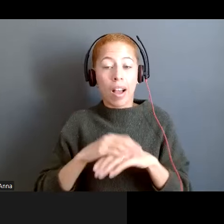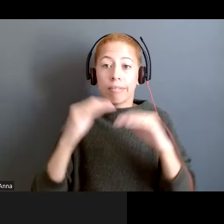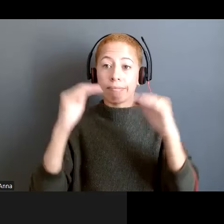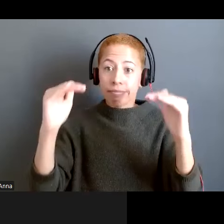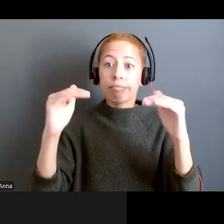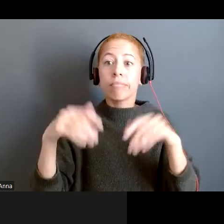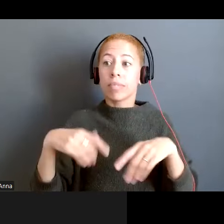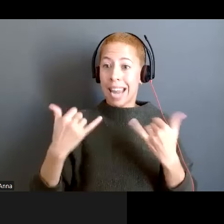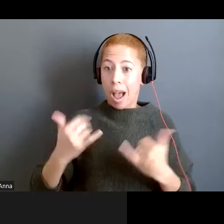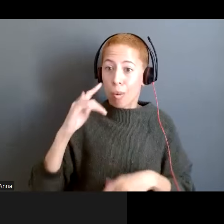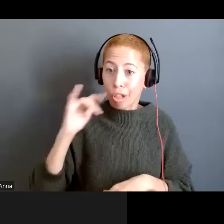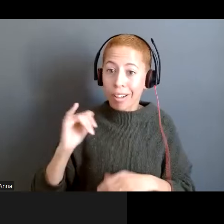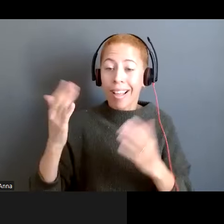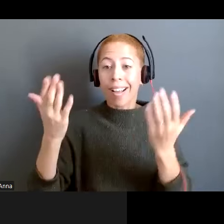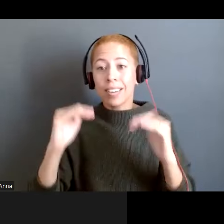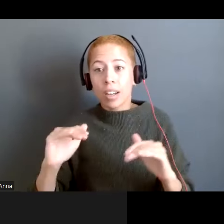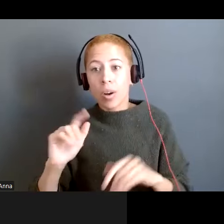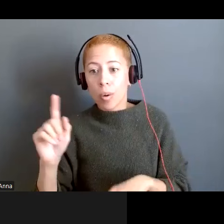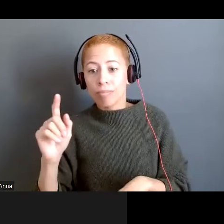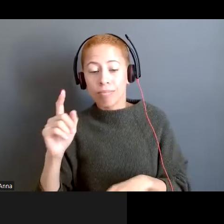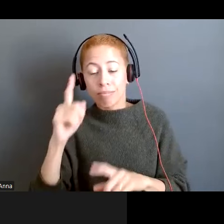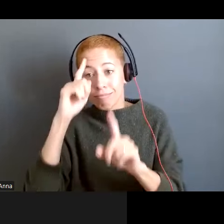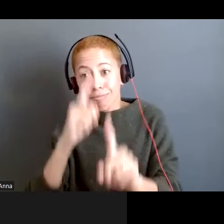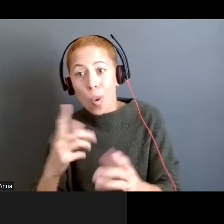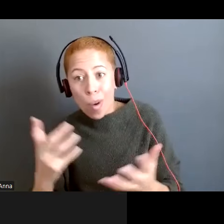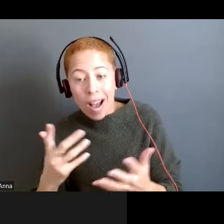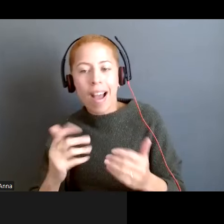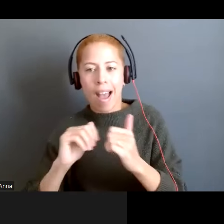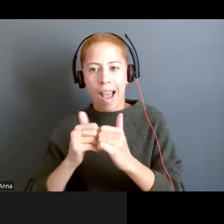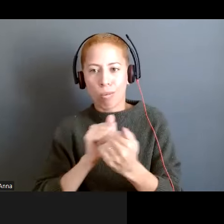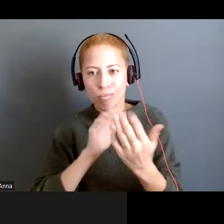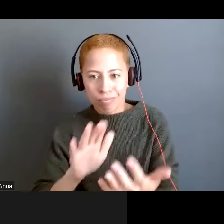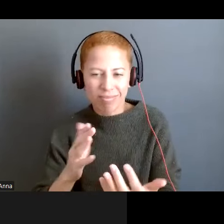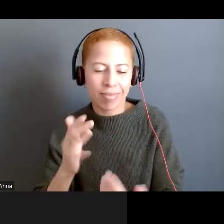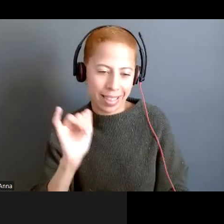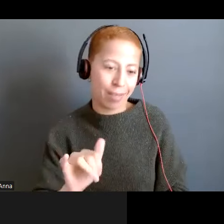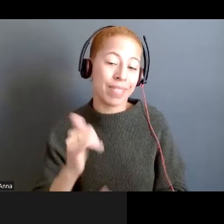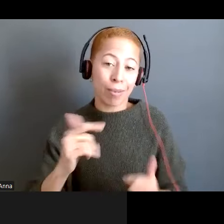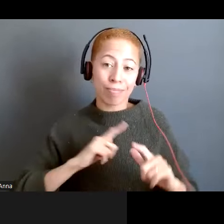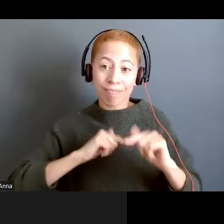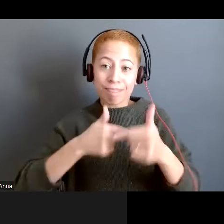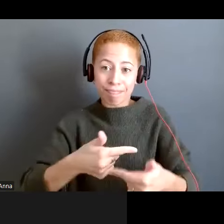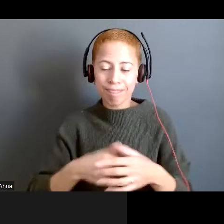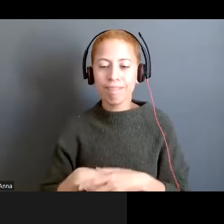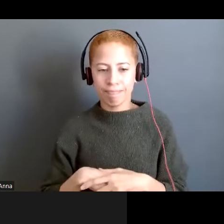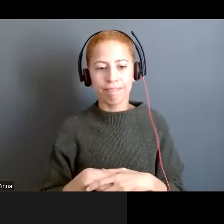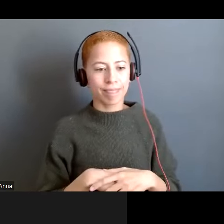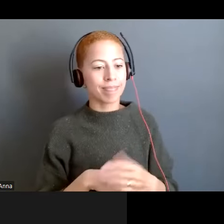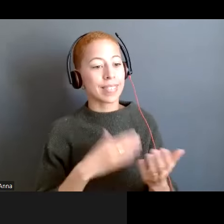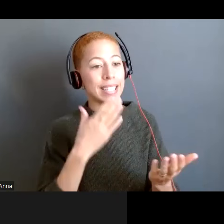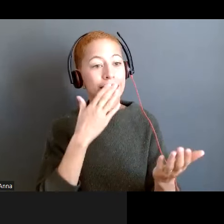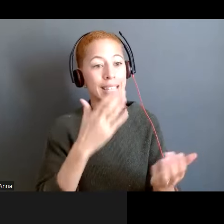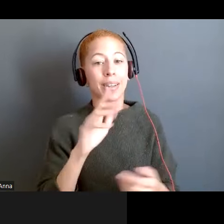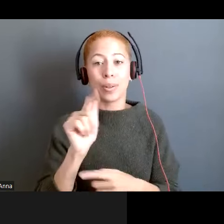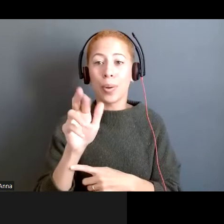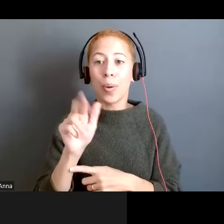how do we get there was a helpful way of thinking about it. And I'll turn it back to the rest of the group. Thank you so much, Laura. It was